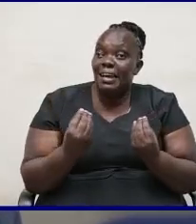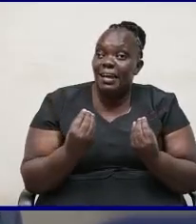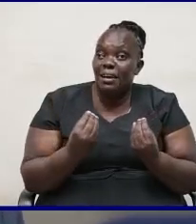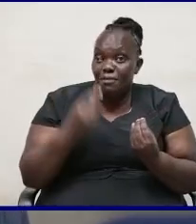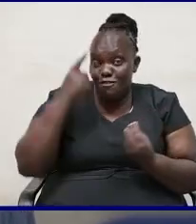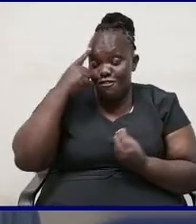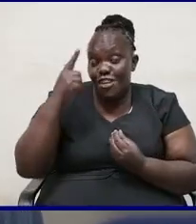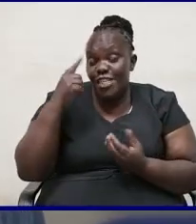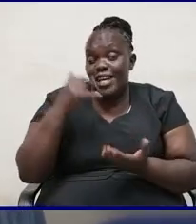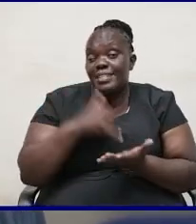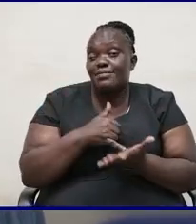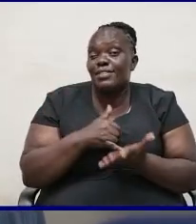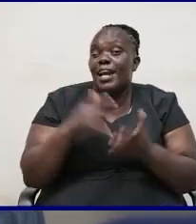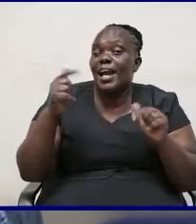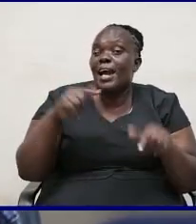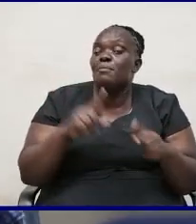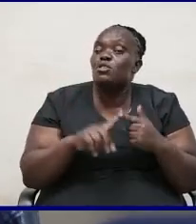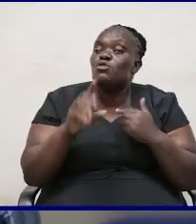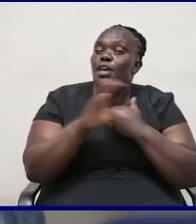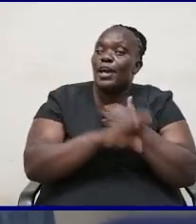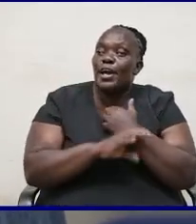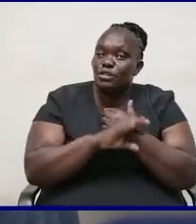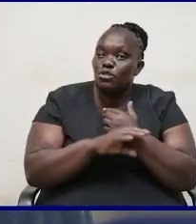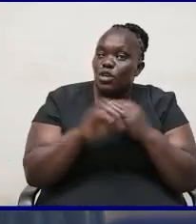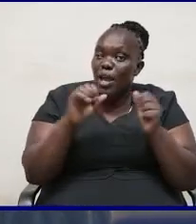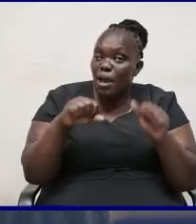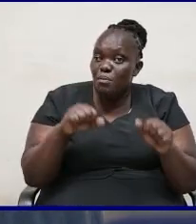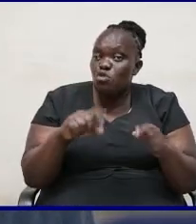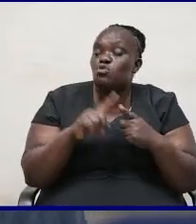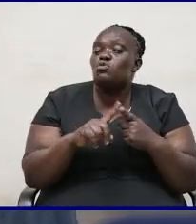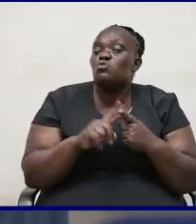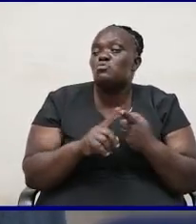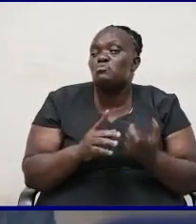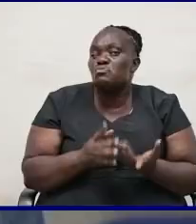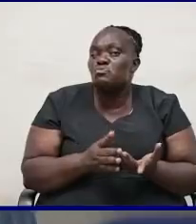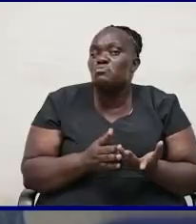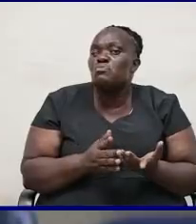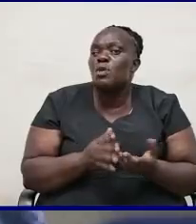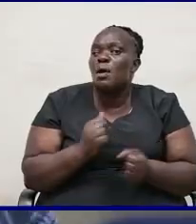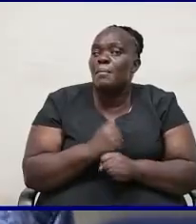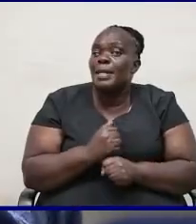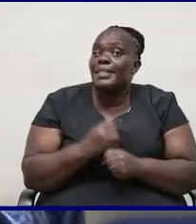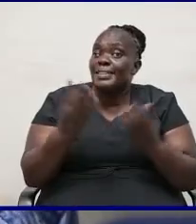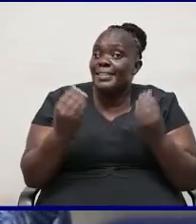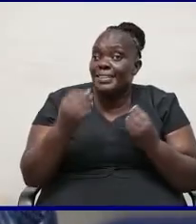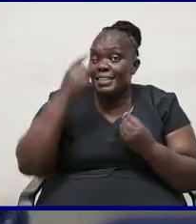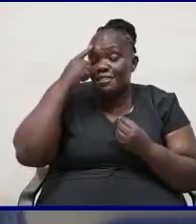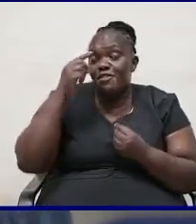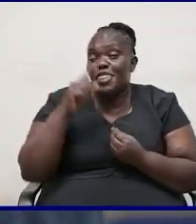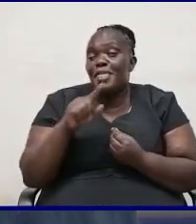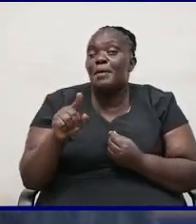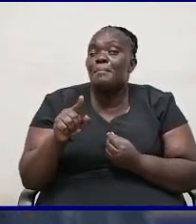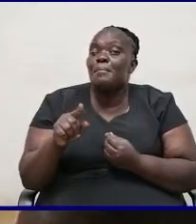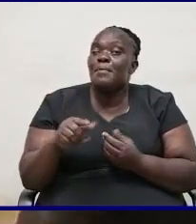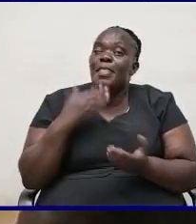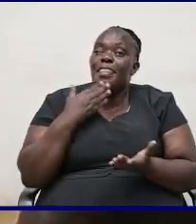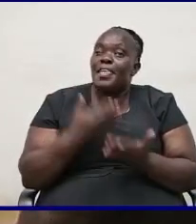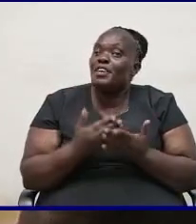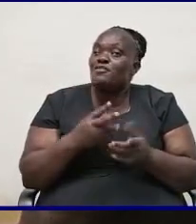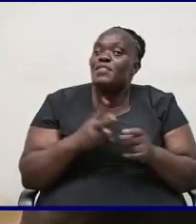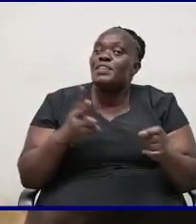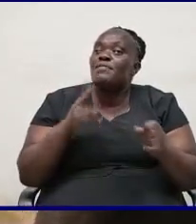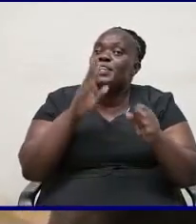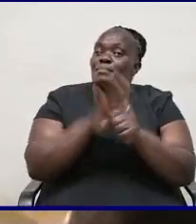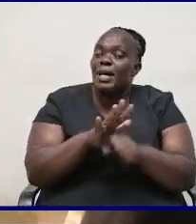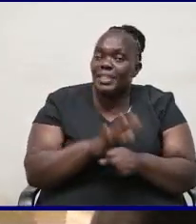the investors coming into the country to be able to, to make it easy for them. Okay. Thank you very much. That's